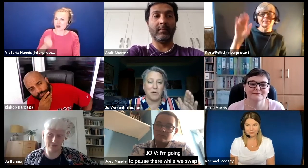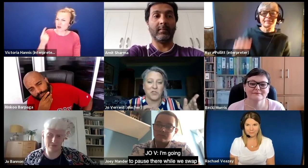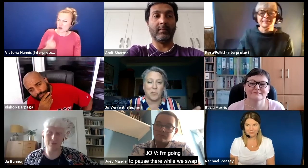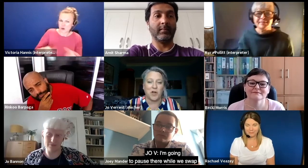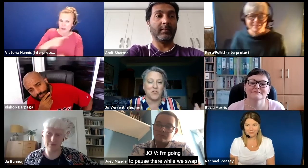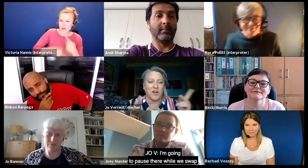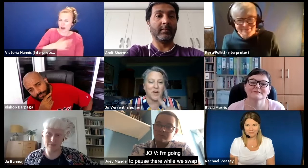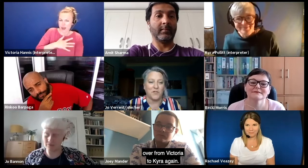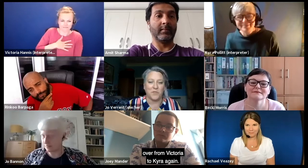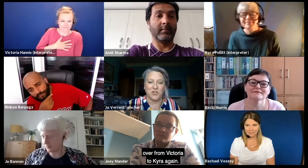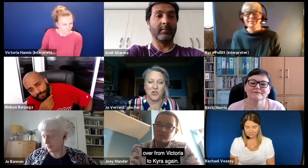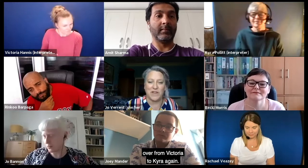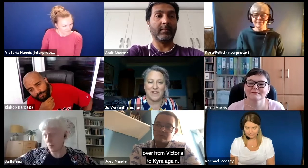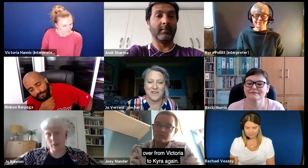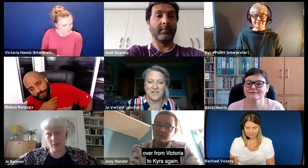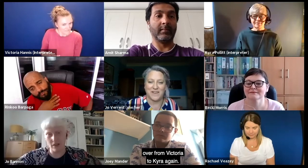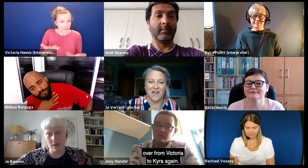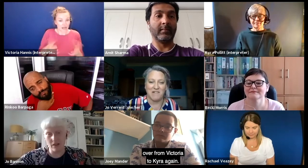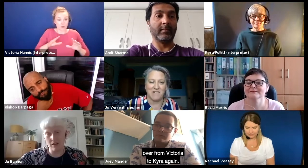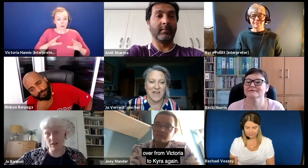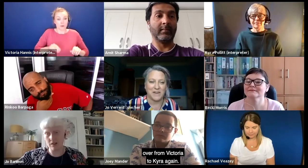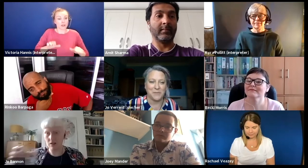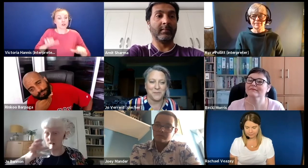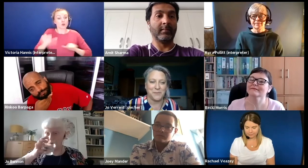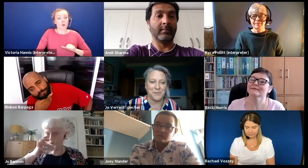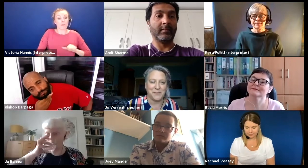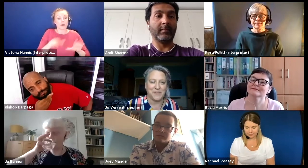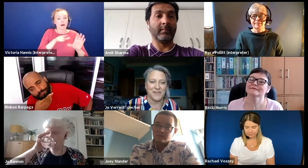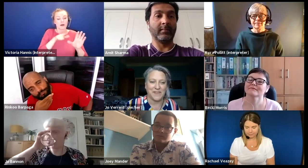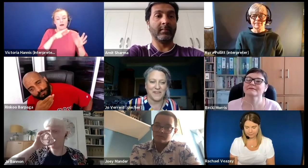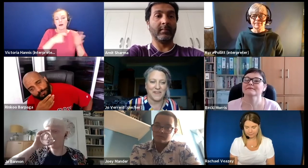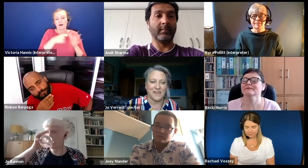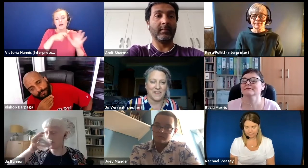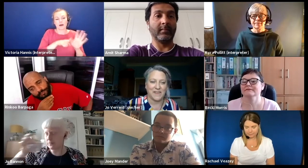there while we swap over from Victoria to Kyra again.